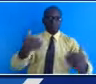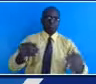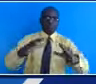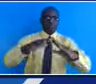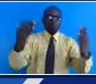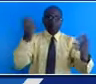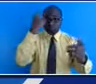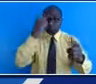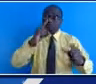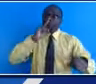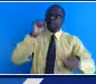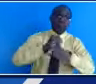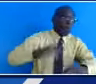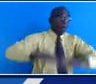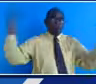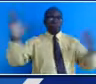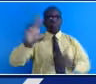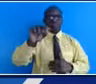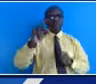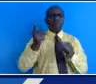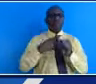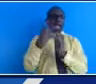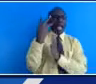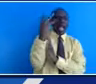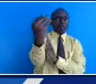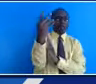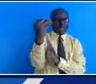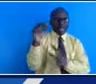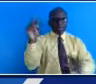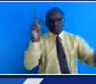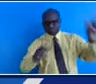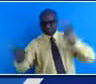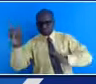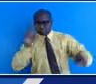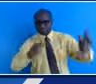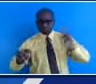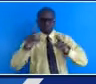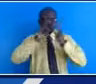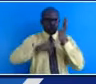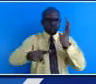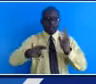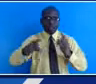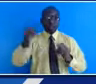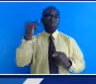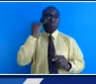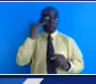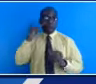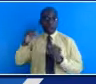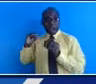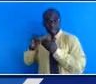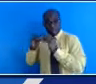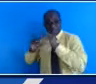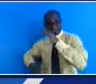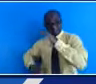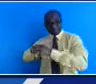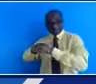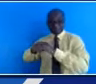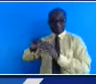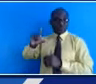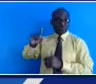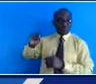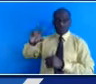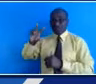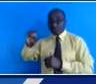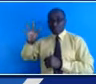men and women as professionals running their businesses will know about, but all of that will come to pass. So what I'd like to do, we have a